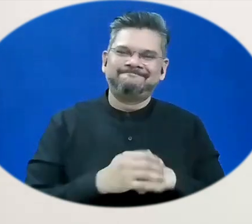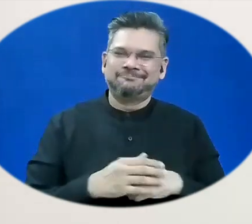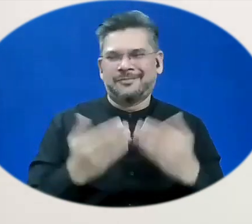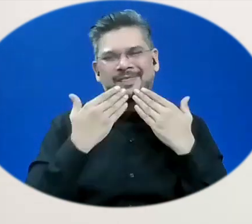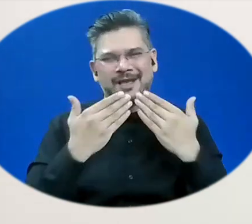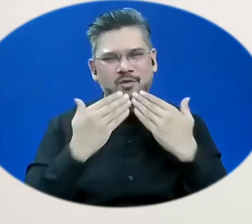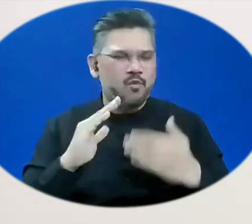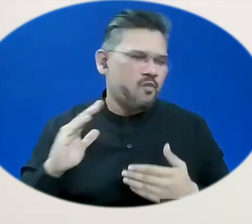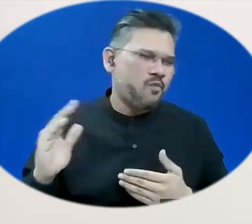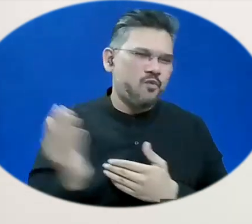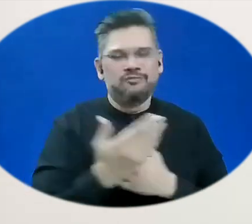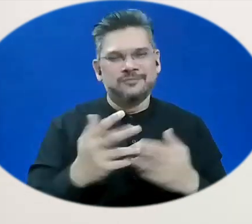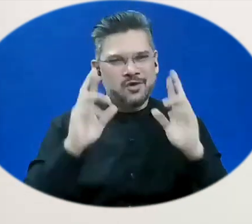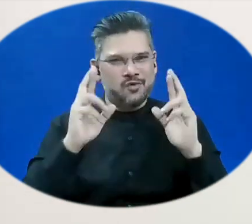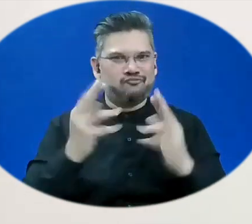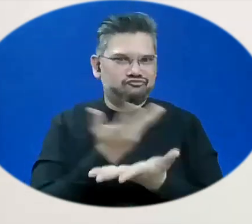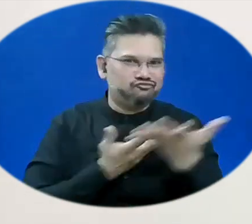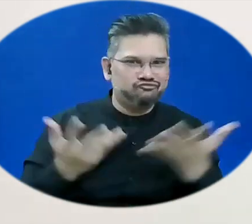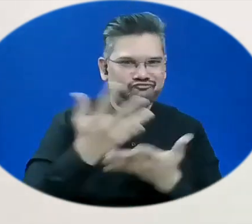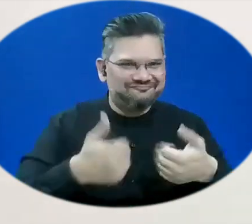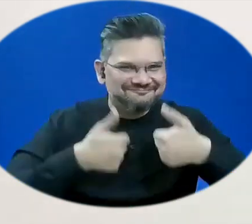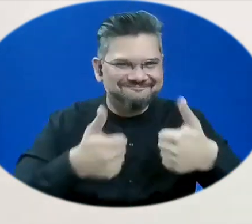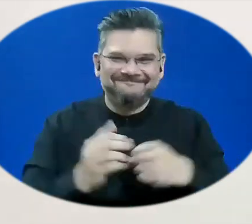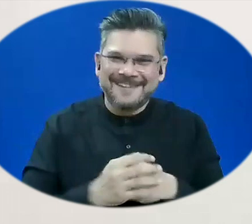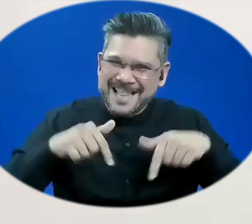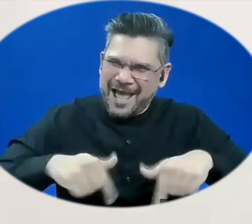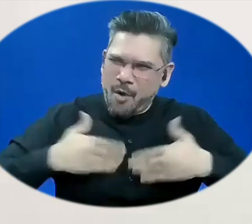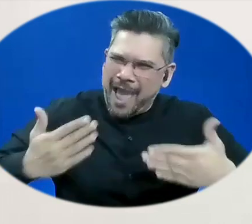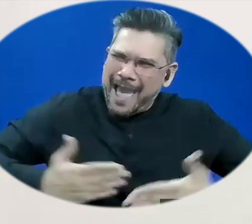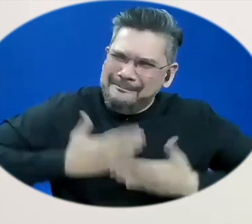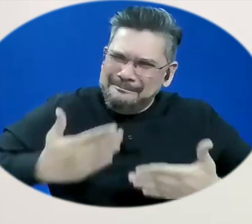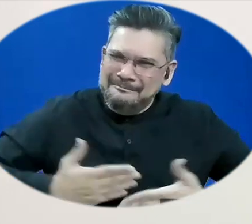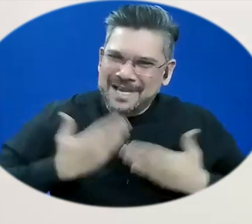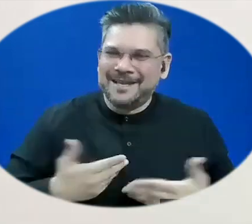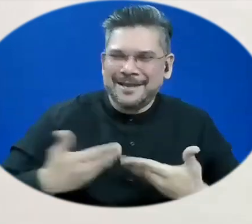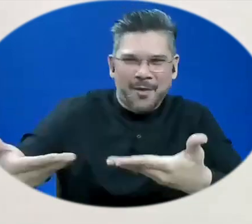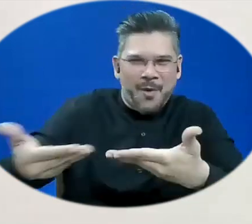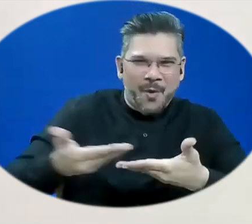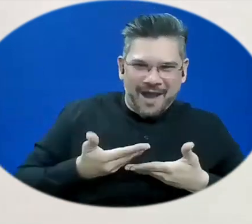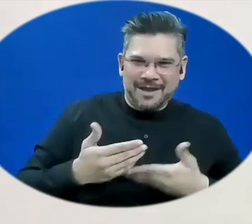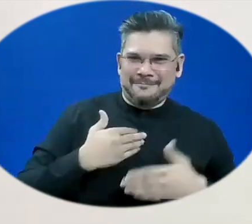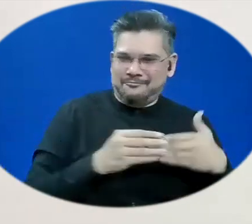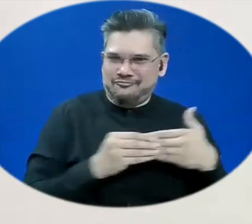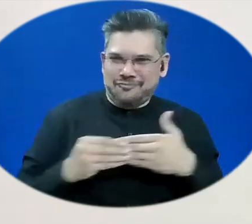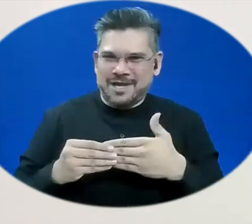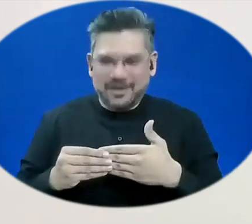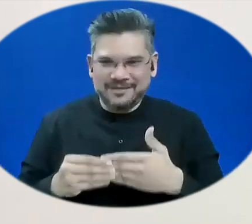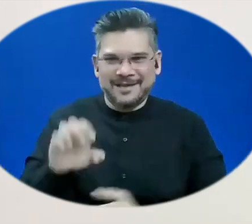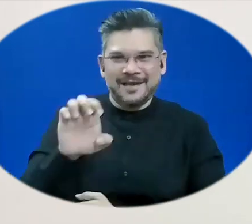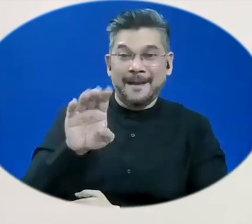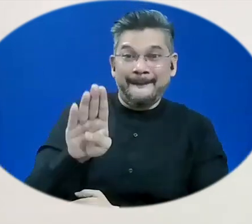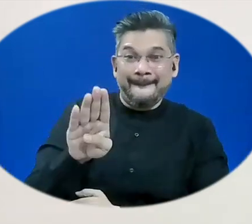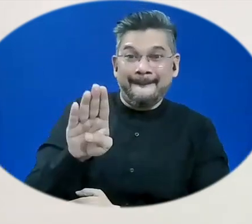impactful. Now I'm so delighted to introduce my mentor and friend, Dr. Beth Nolan, who is